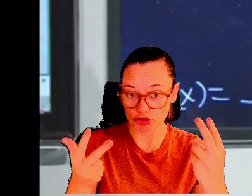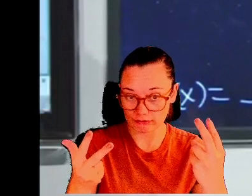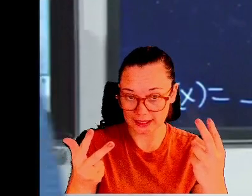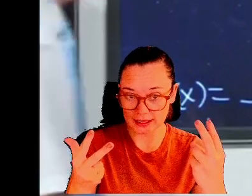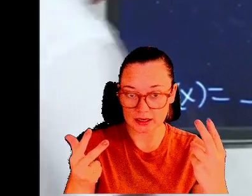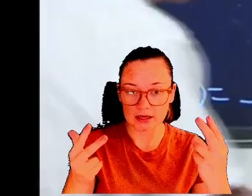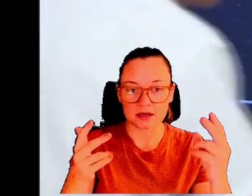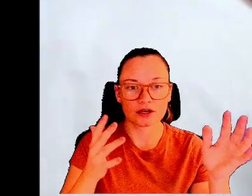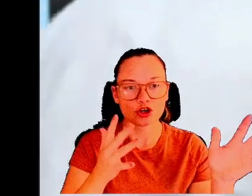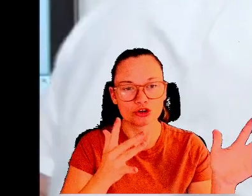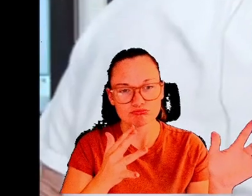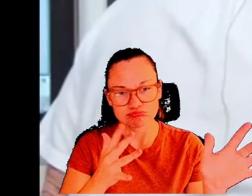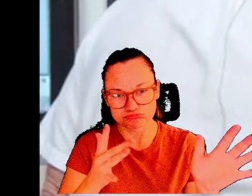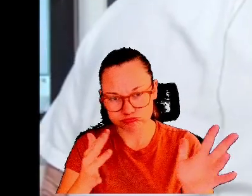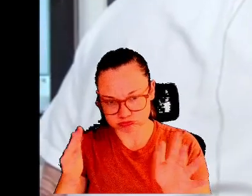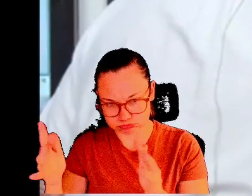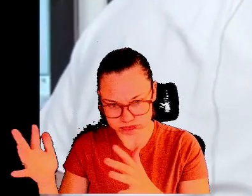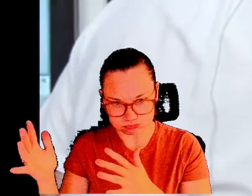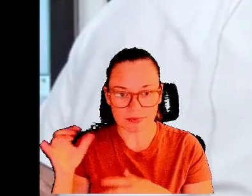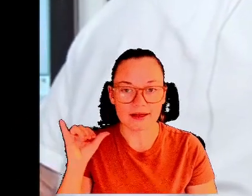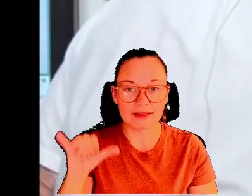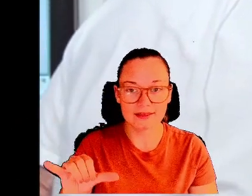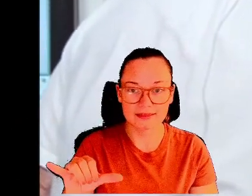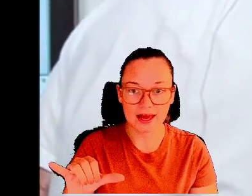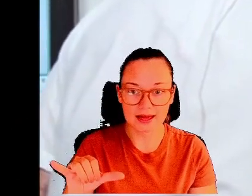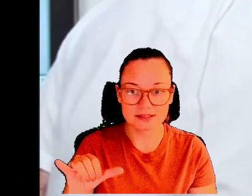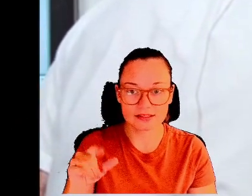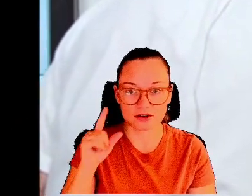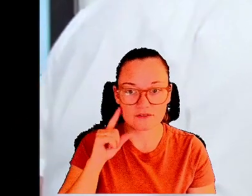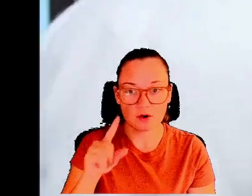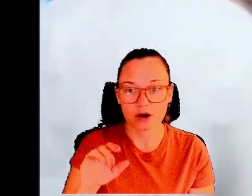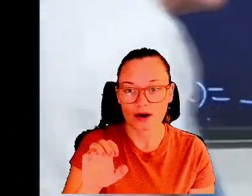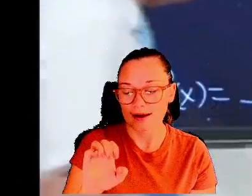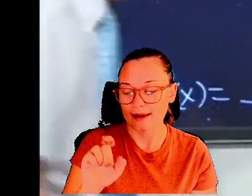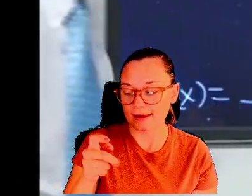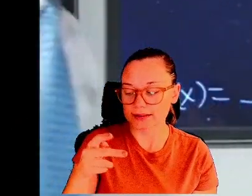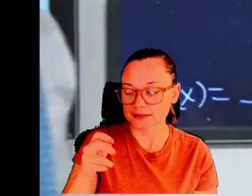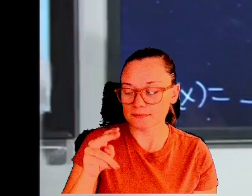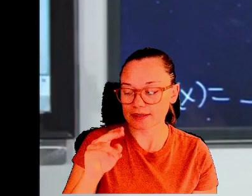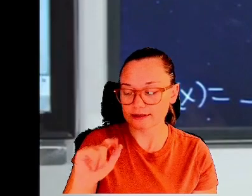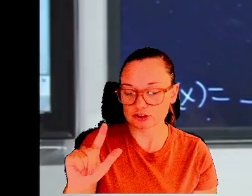forth. And we've got our example of exponential growth.